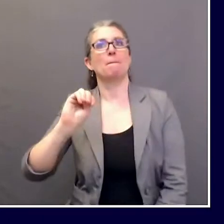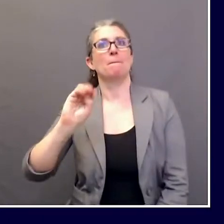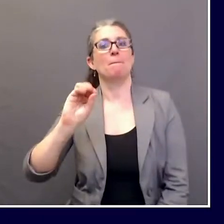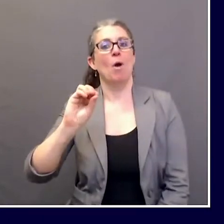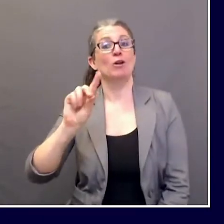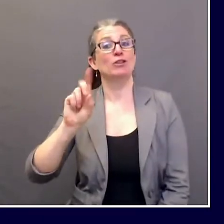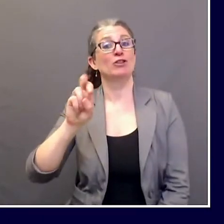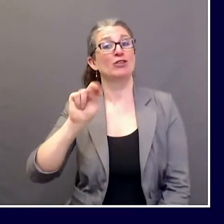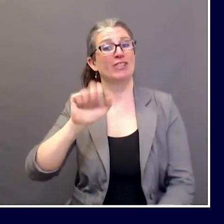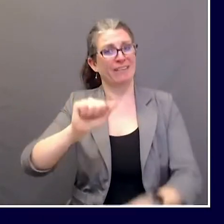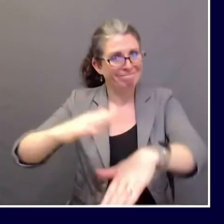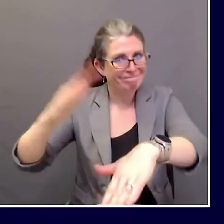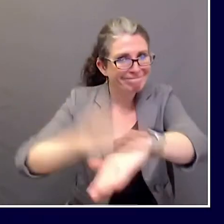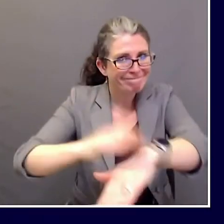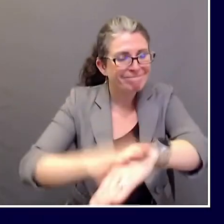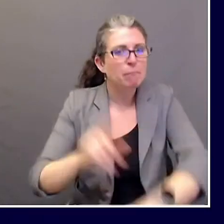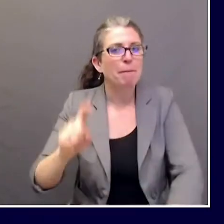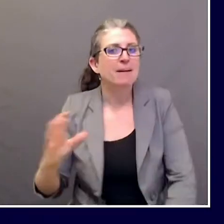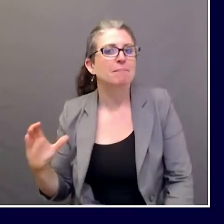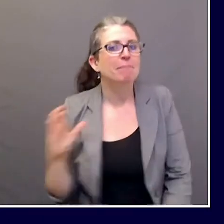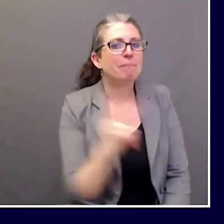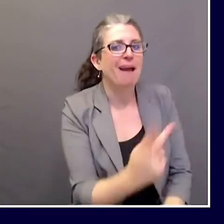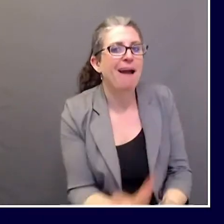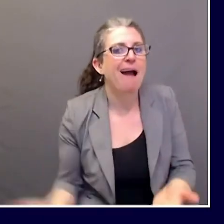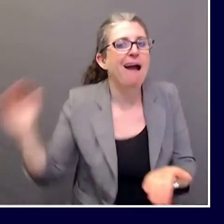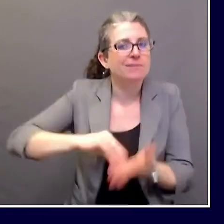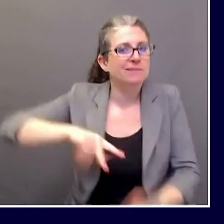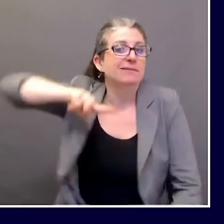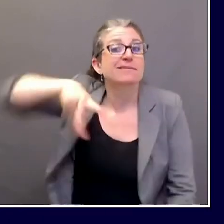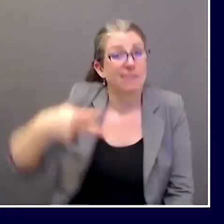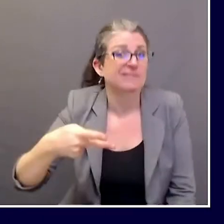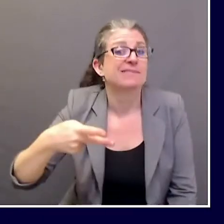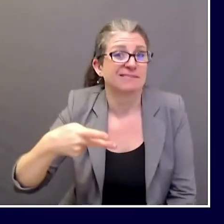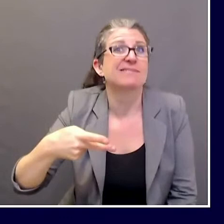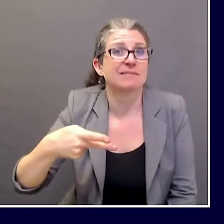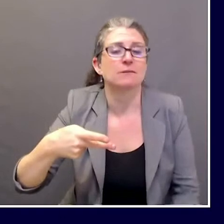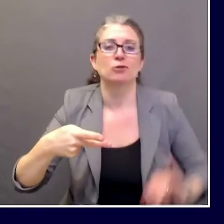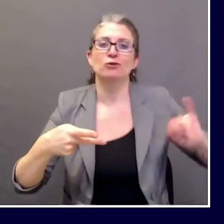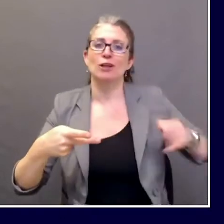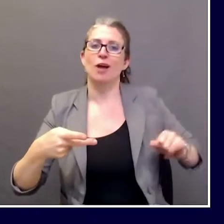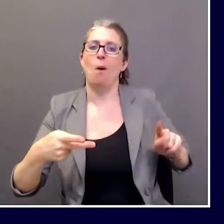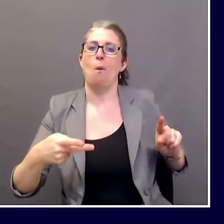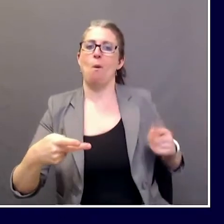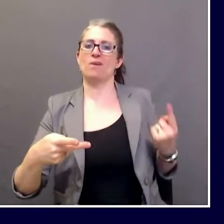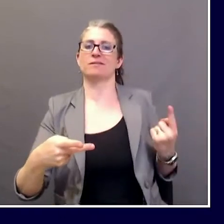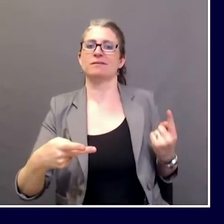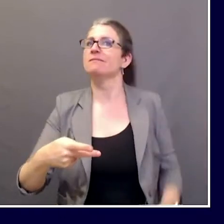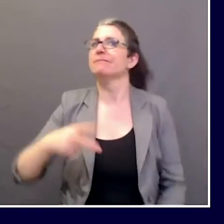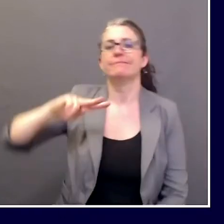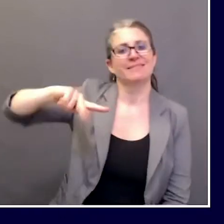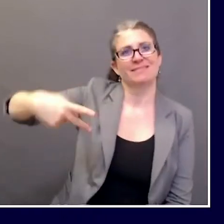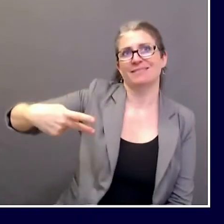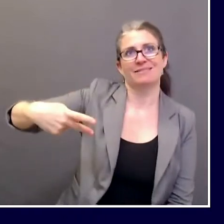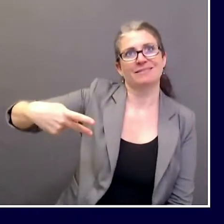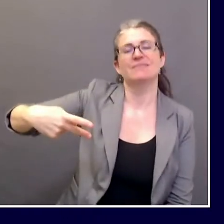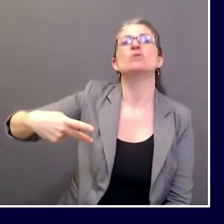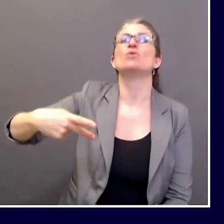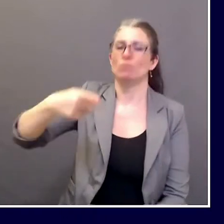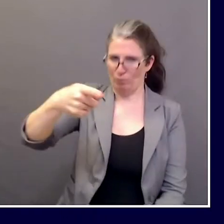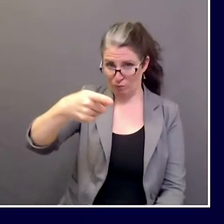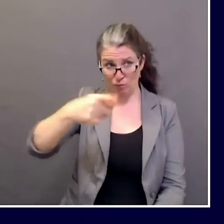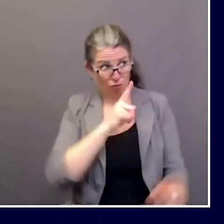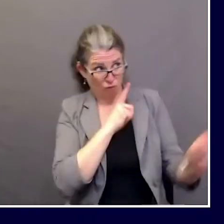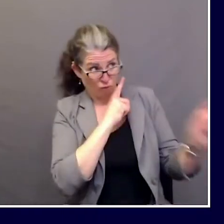Maine CDC are working through in the wake of this announcement this morning. For example, our teams